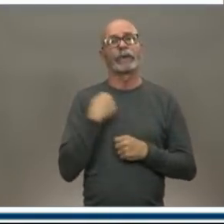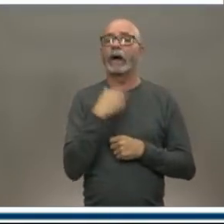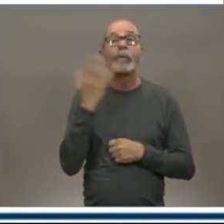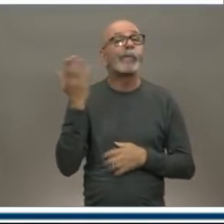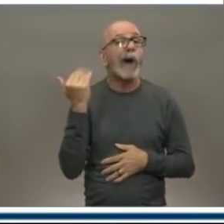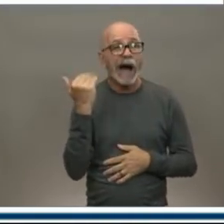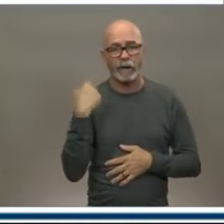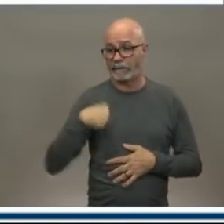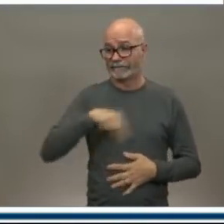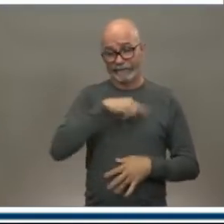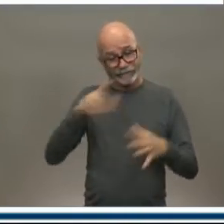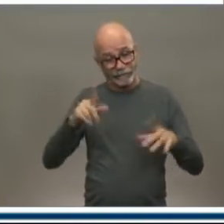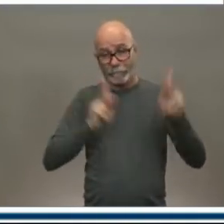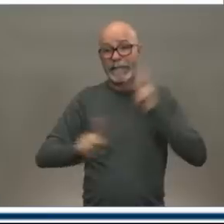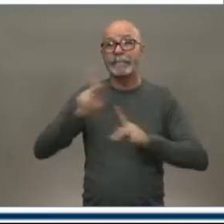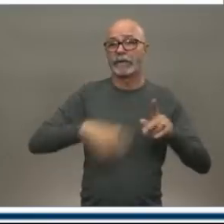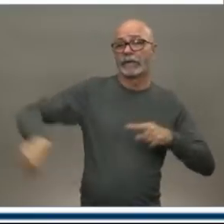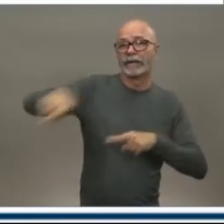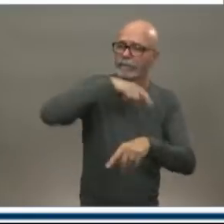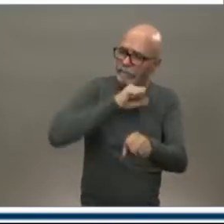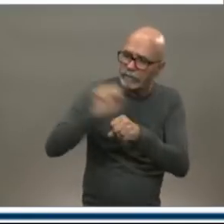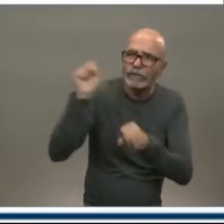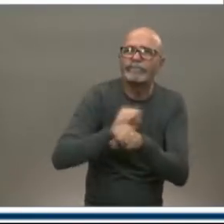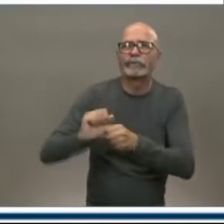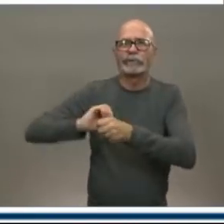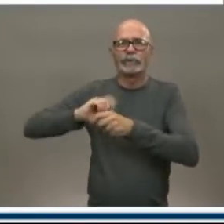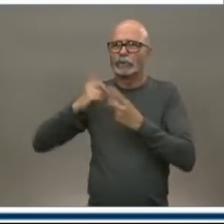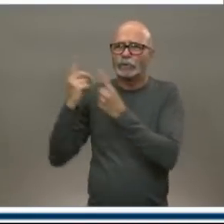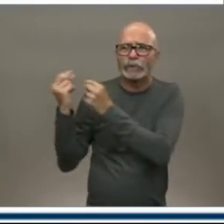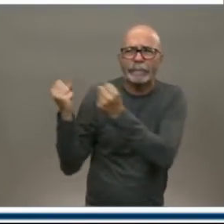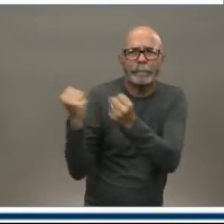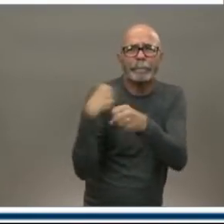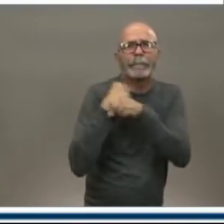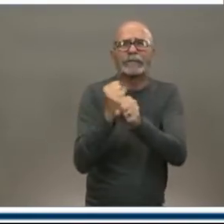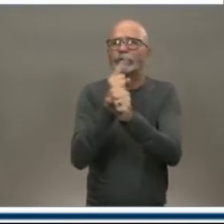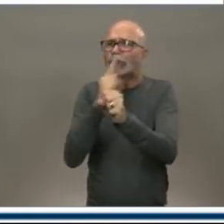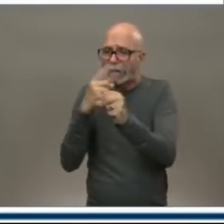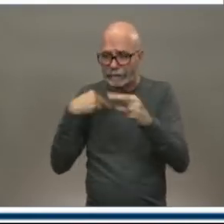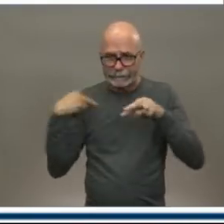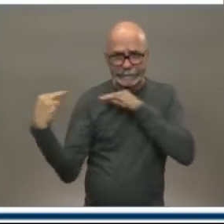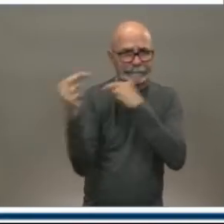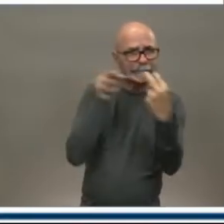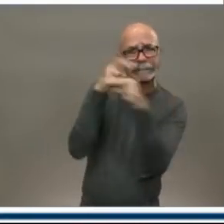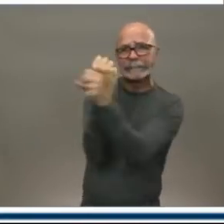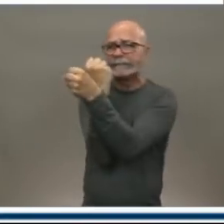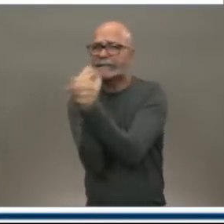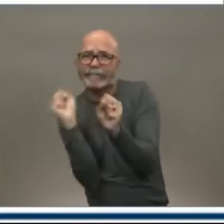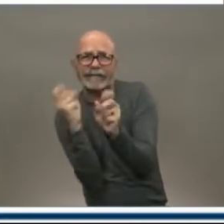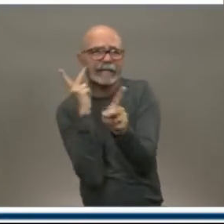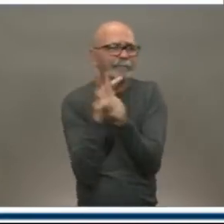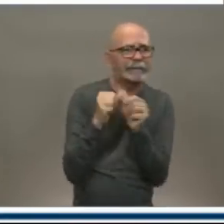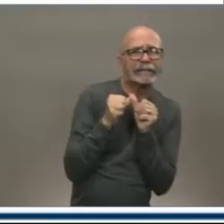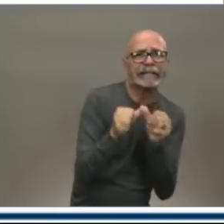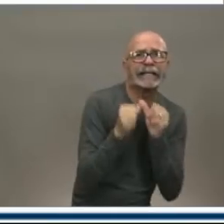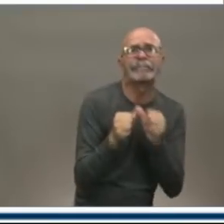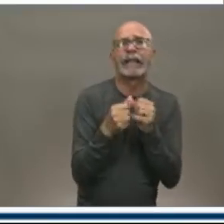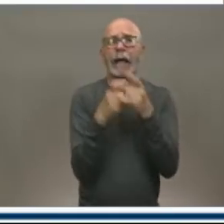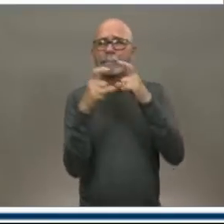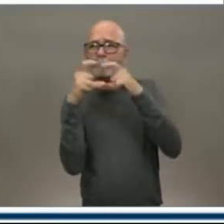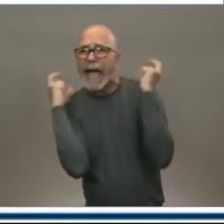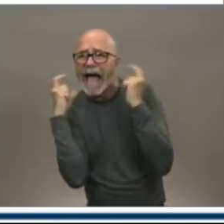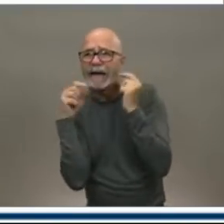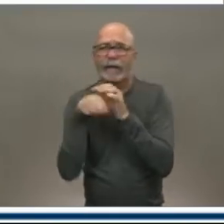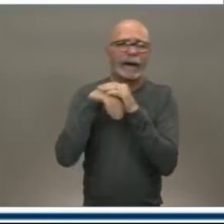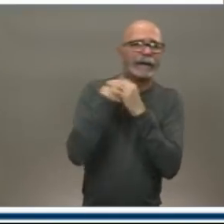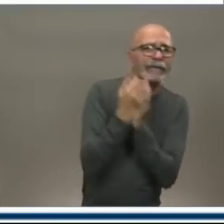all of Nova Scotians have done to keep ourselves and each other safe. People have worn masks, they practice